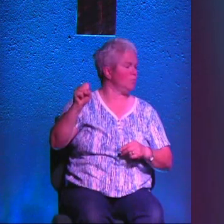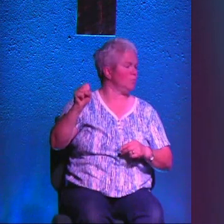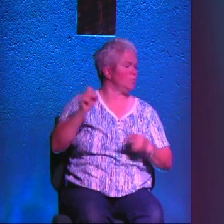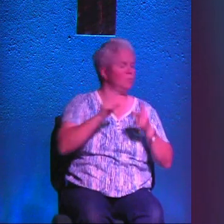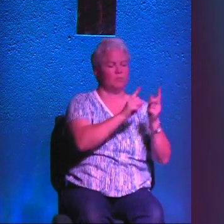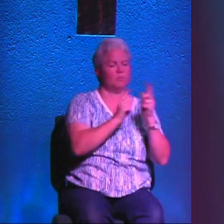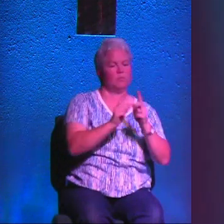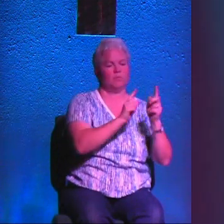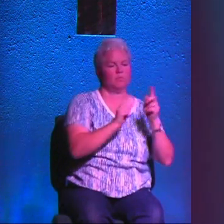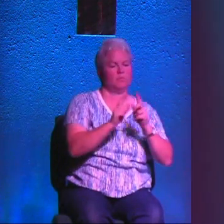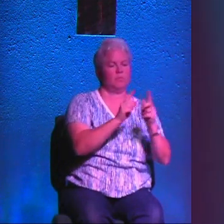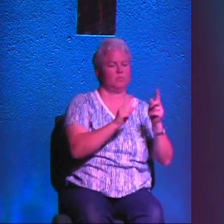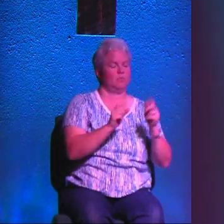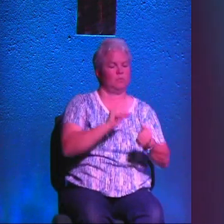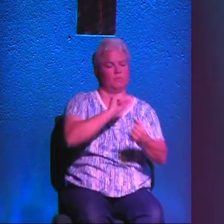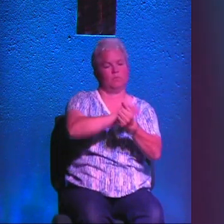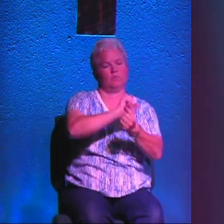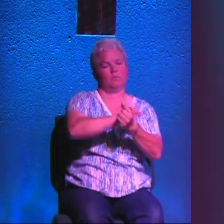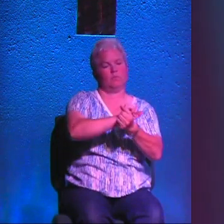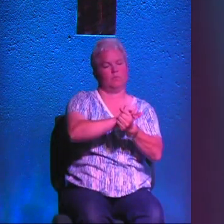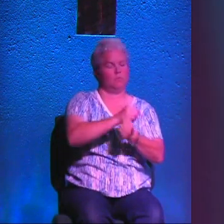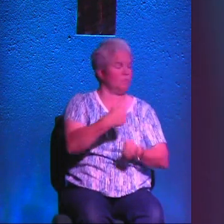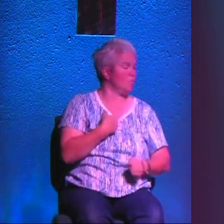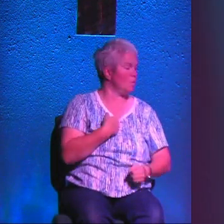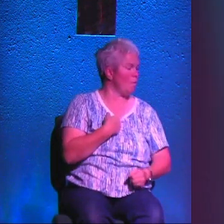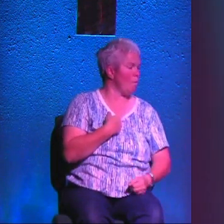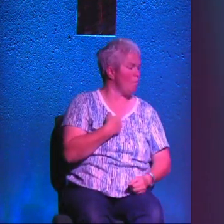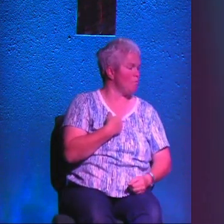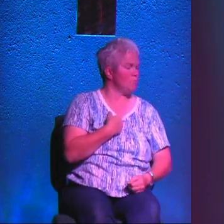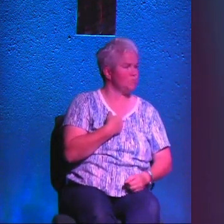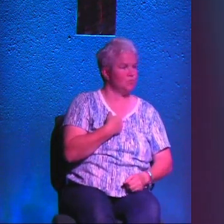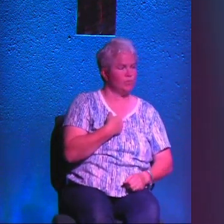do because it works on my part, right?